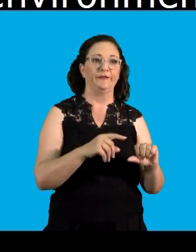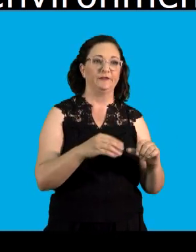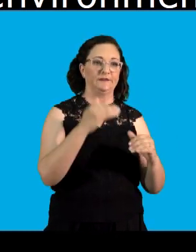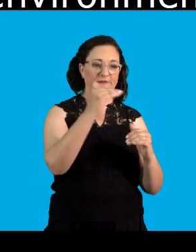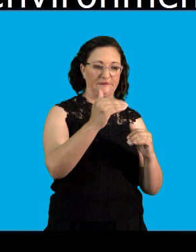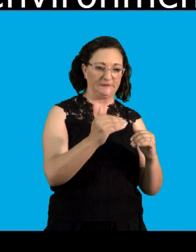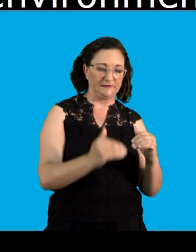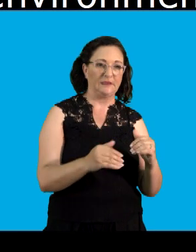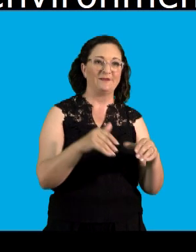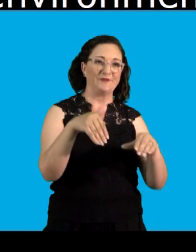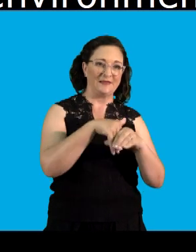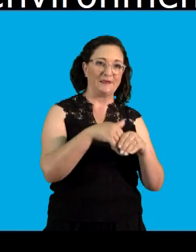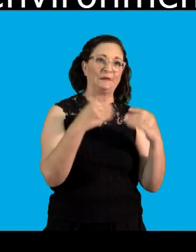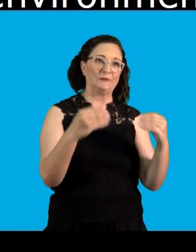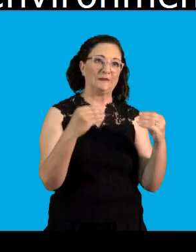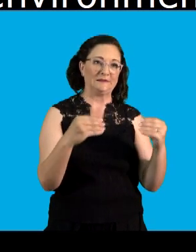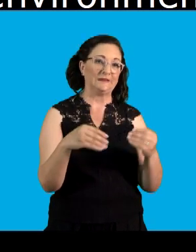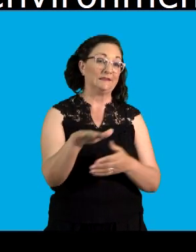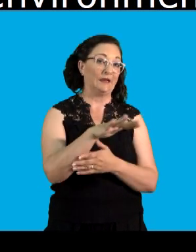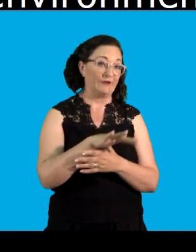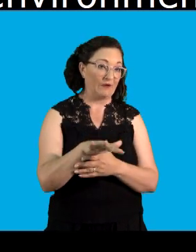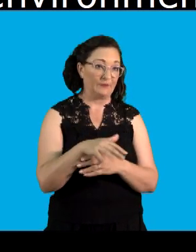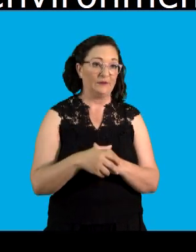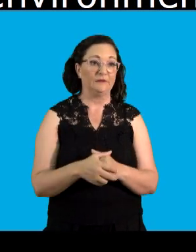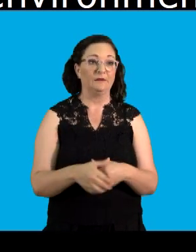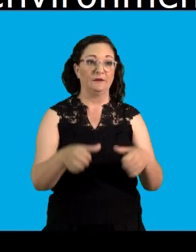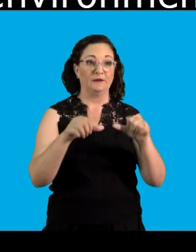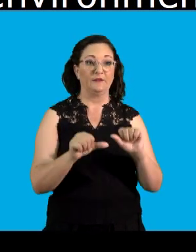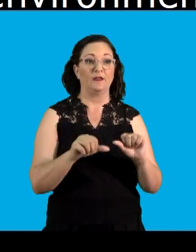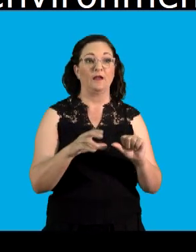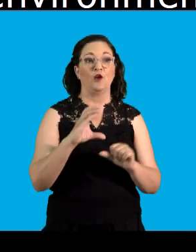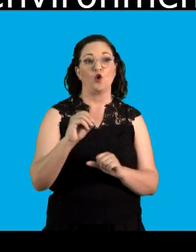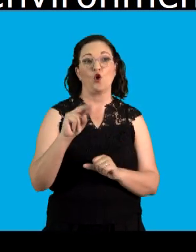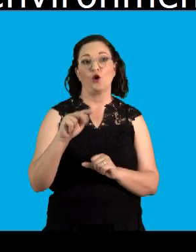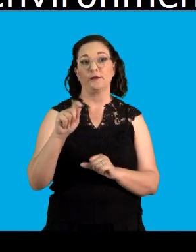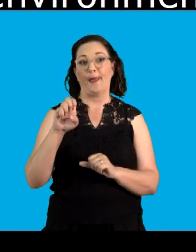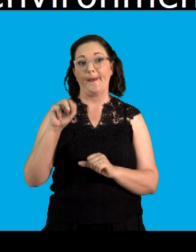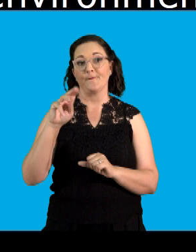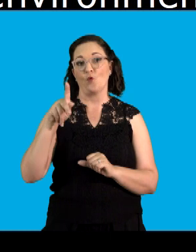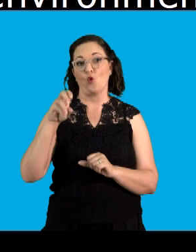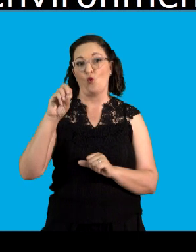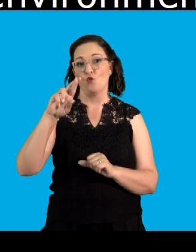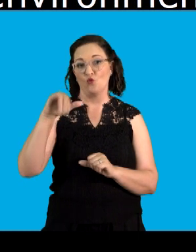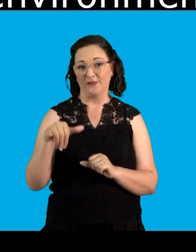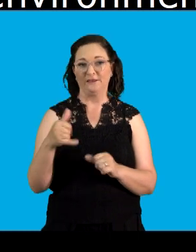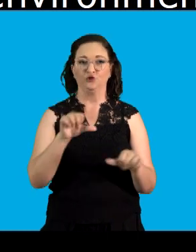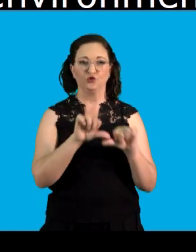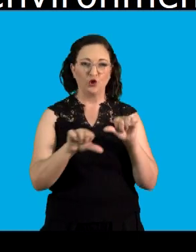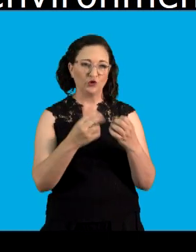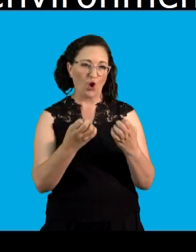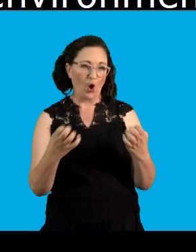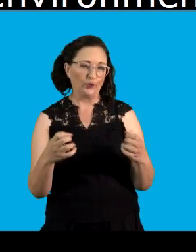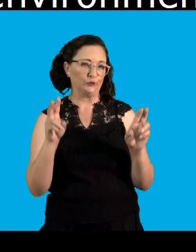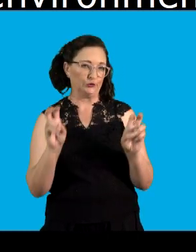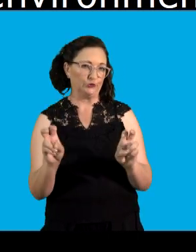of what? Business environment, which is your paper one. And then there's also the contemporary socioeconomic issues. These are the issues